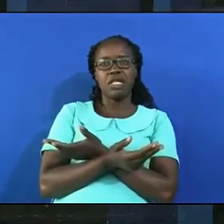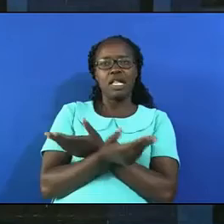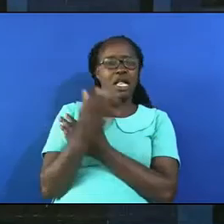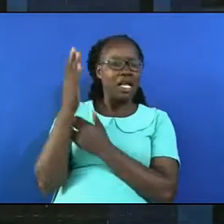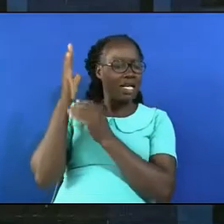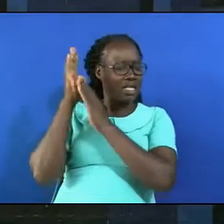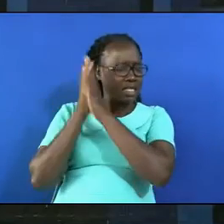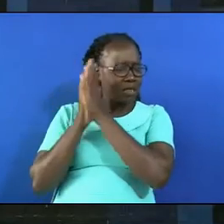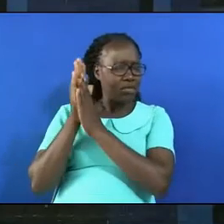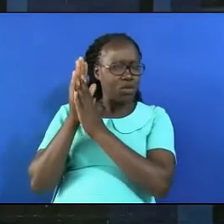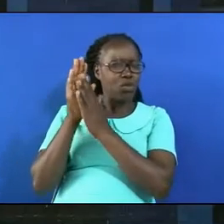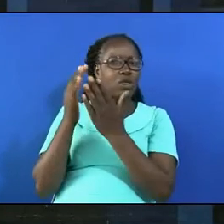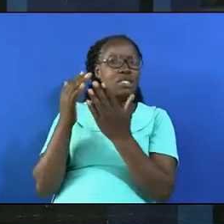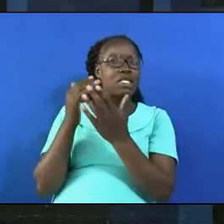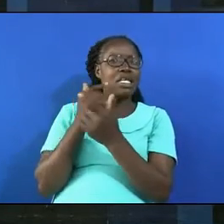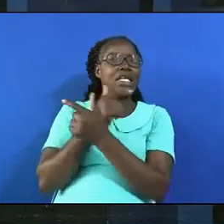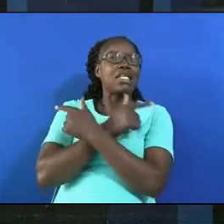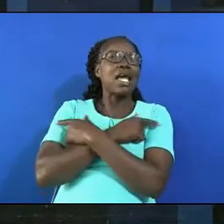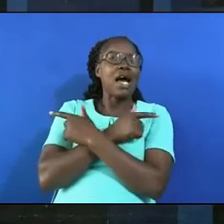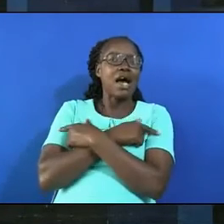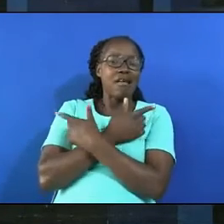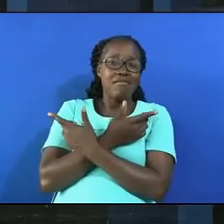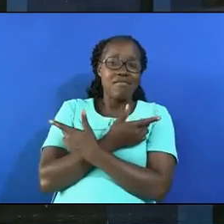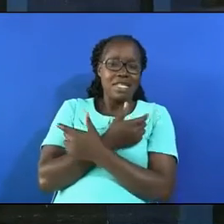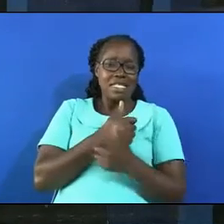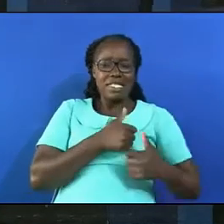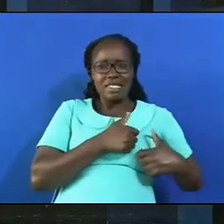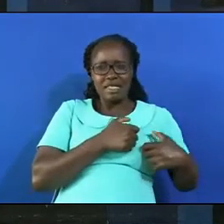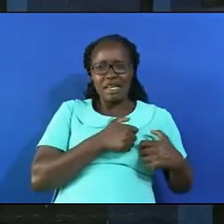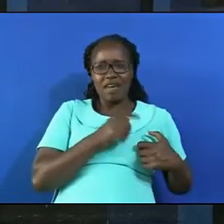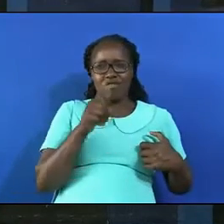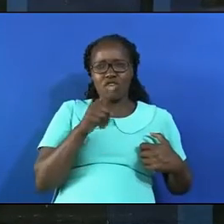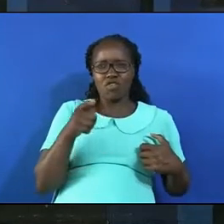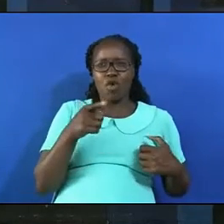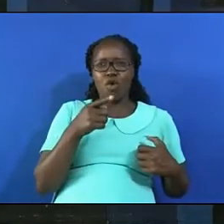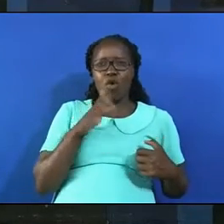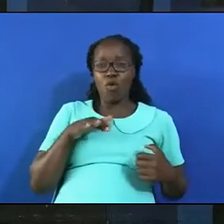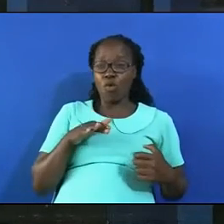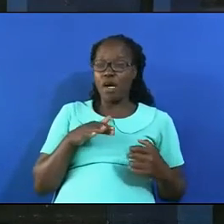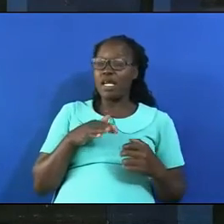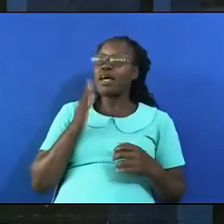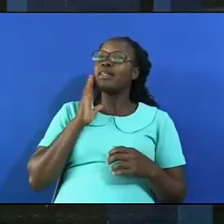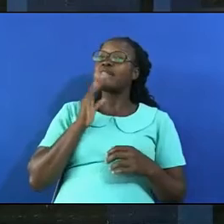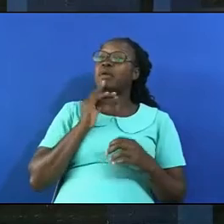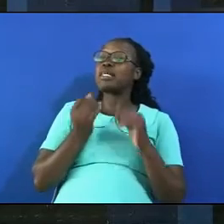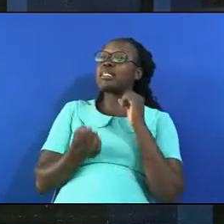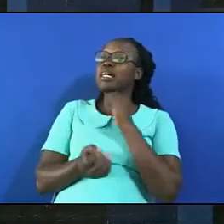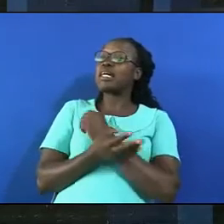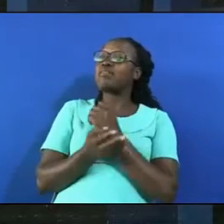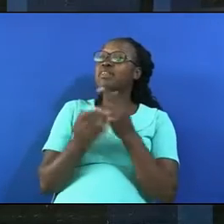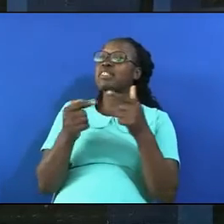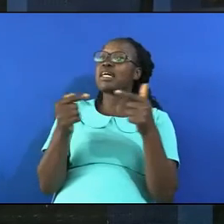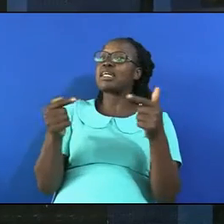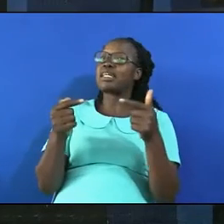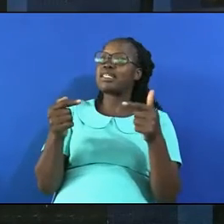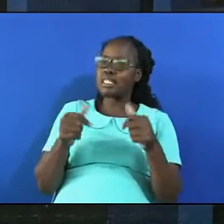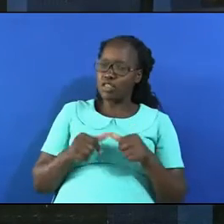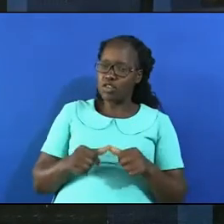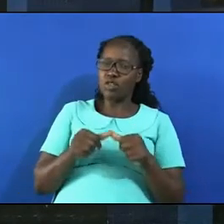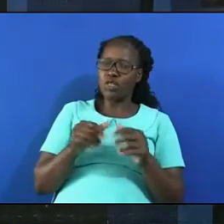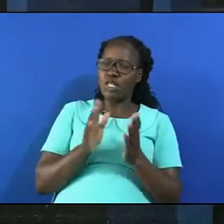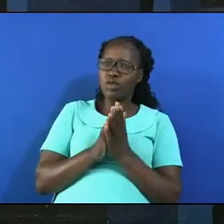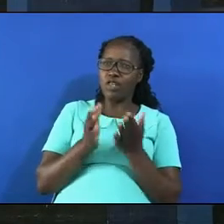Samson fell in love with a wrong woman, and even when his parents advised him, he went ahead into the